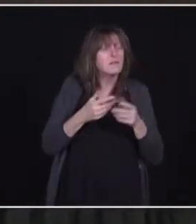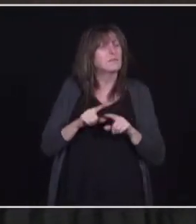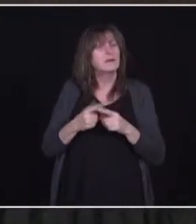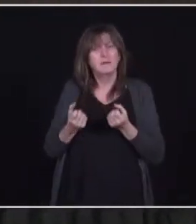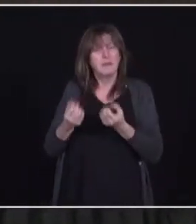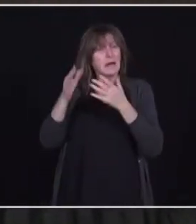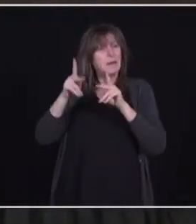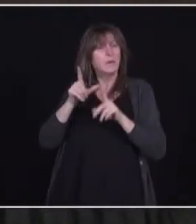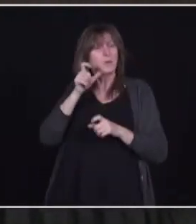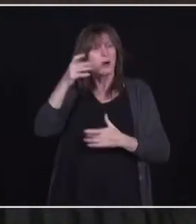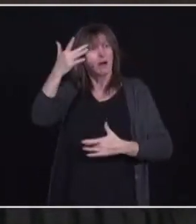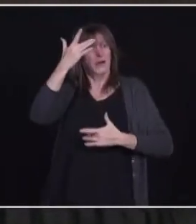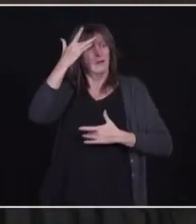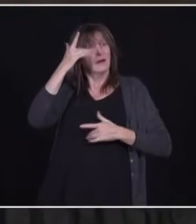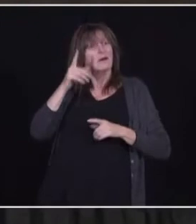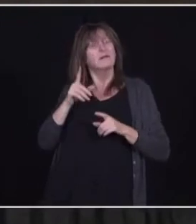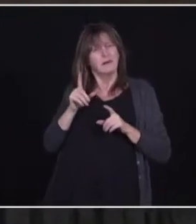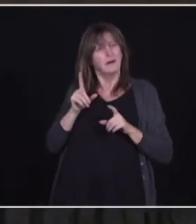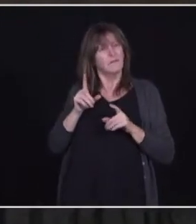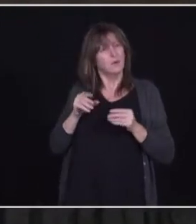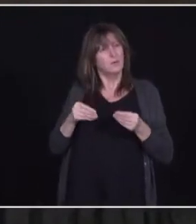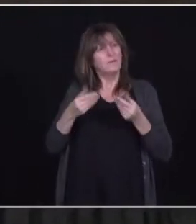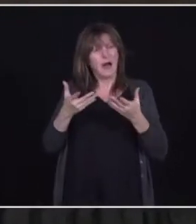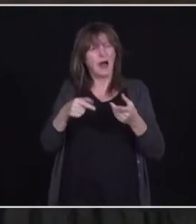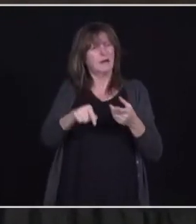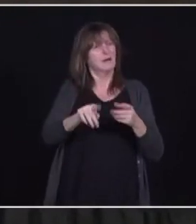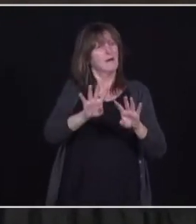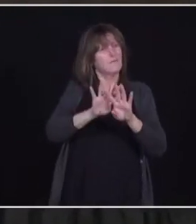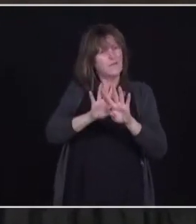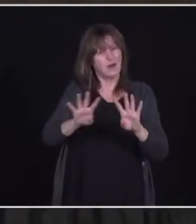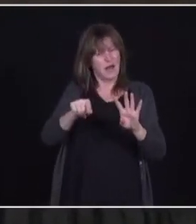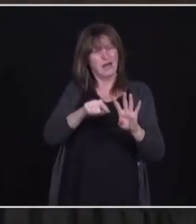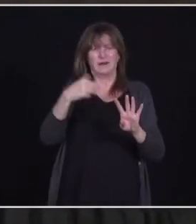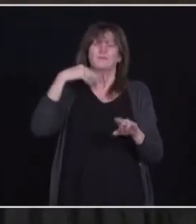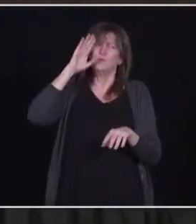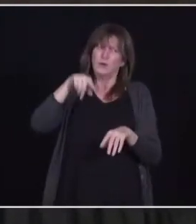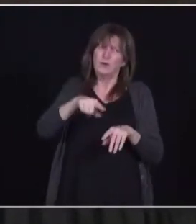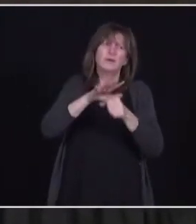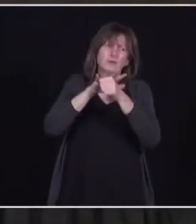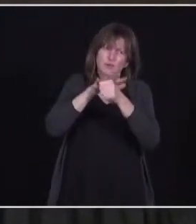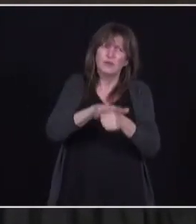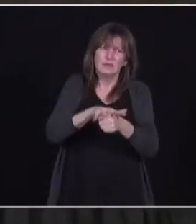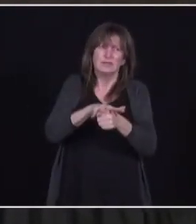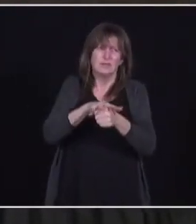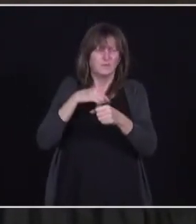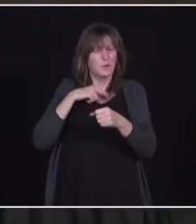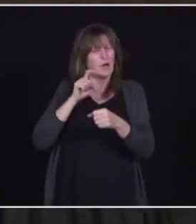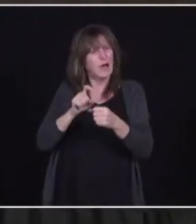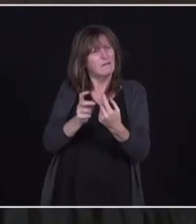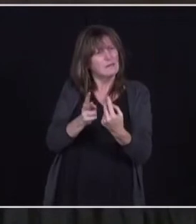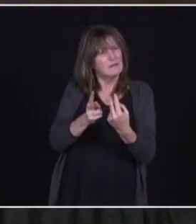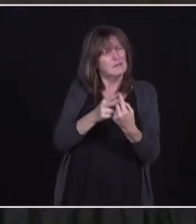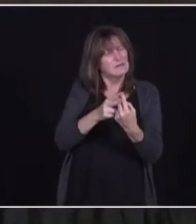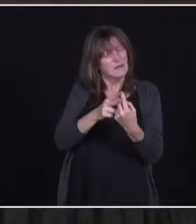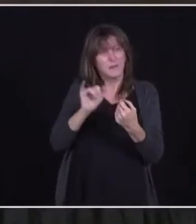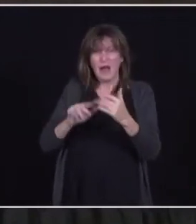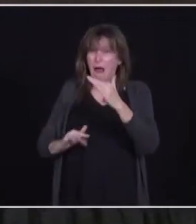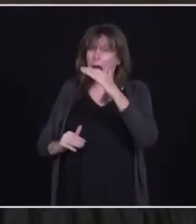And that's why we need to preserve as much capacity as we can, because we're also trying to conduct